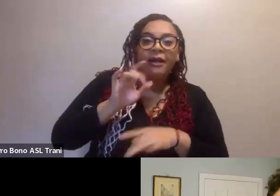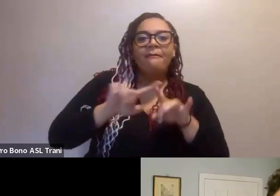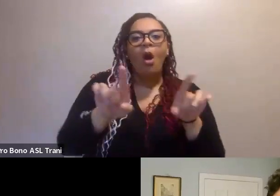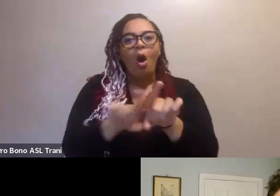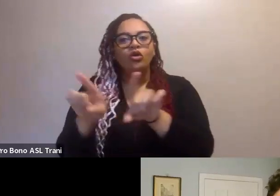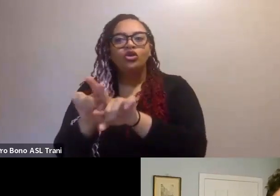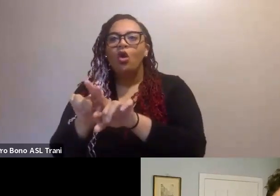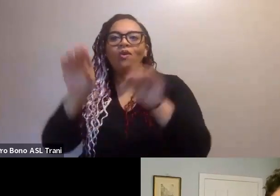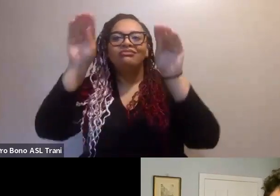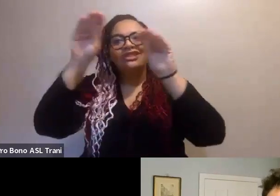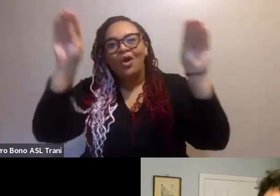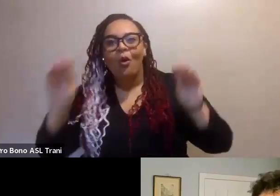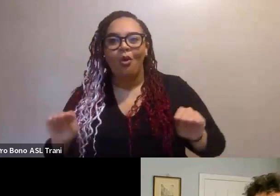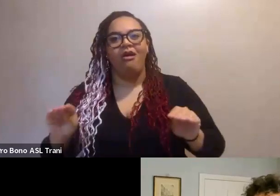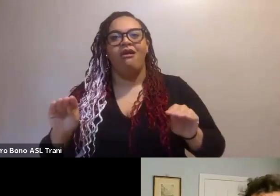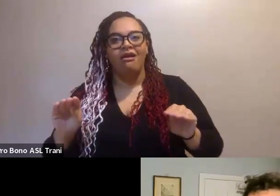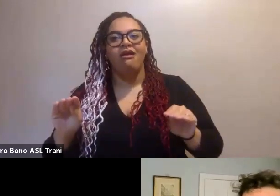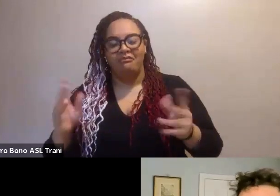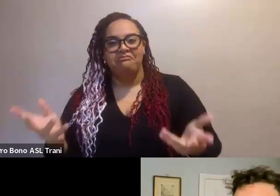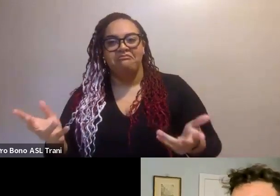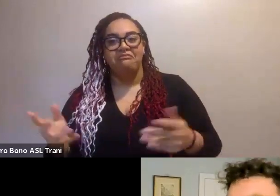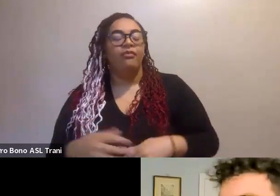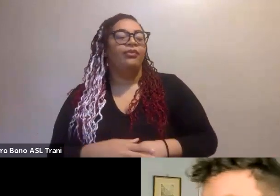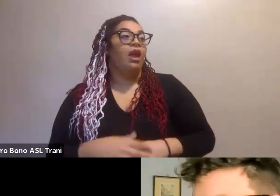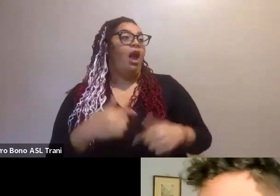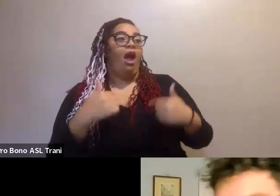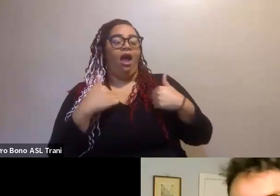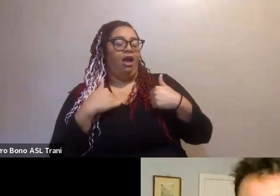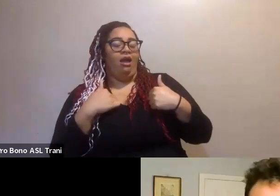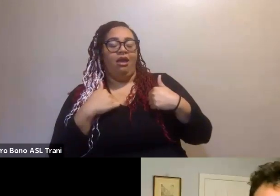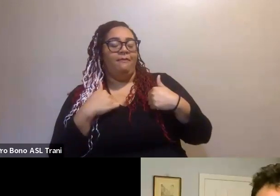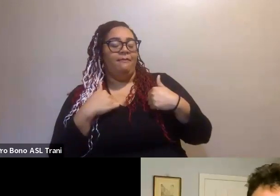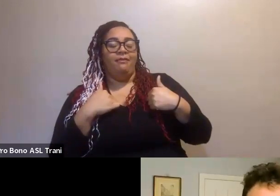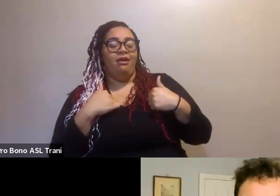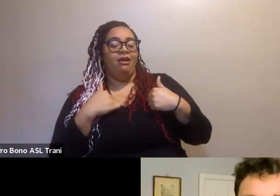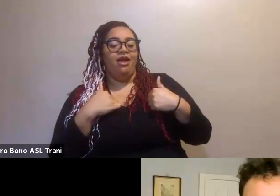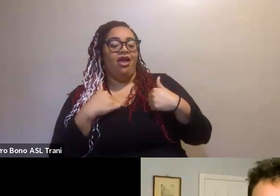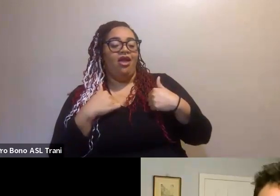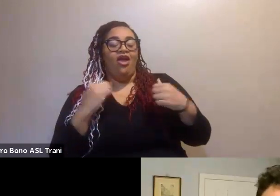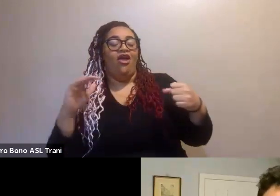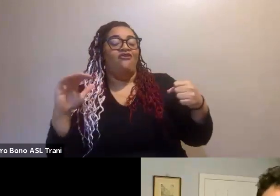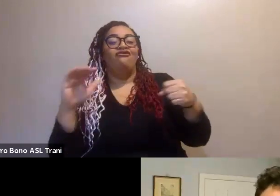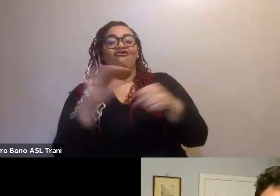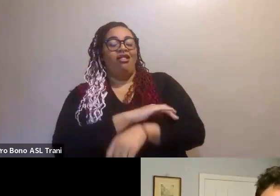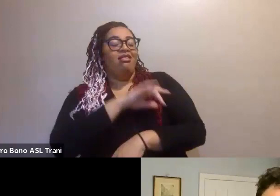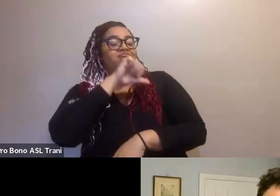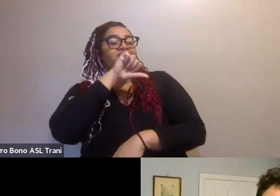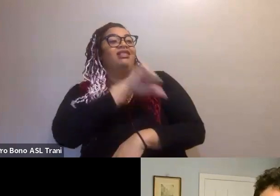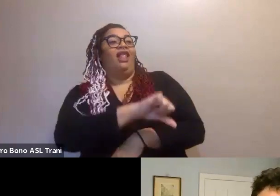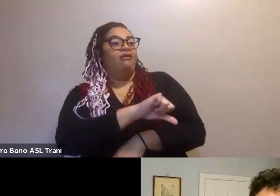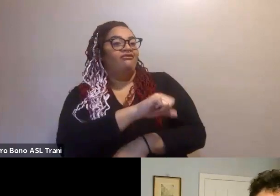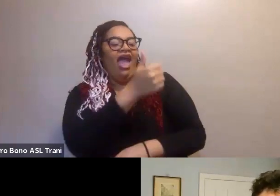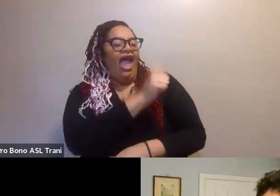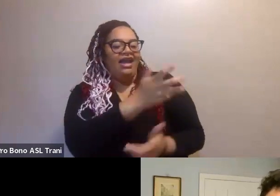beautiful decor piece. I am fully in favor of dual purpose anything, right?